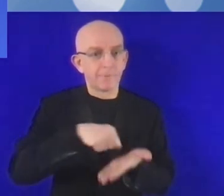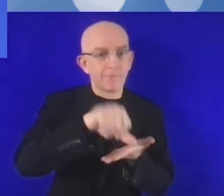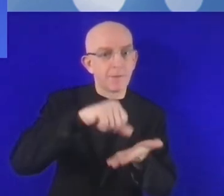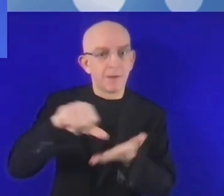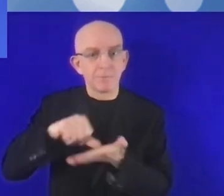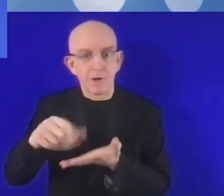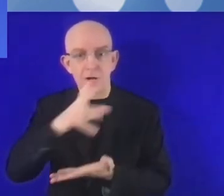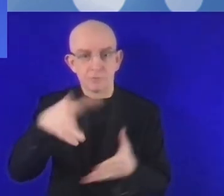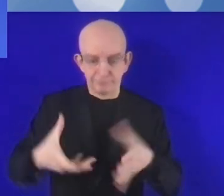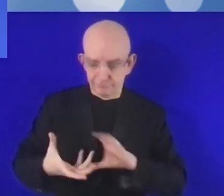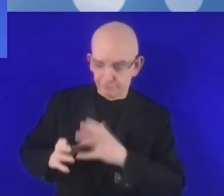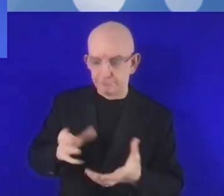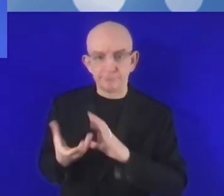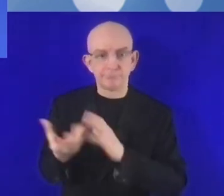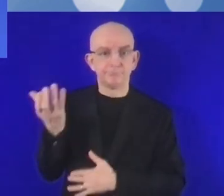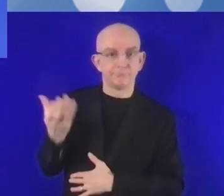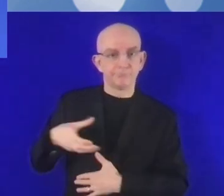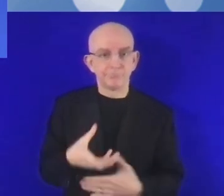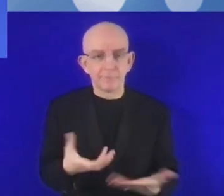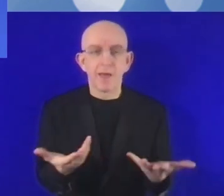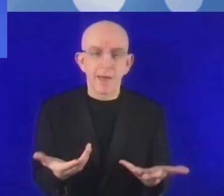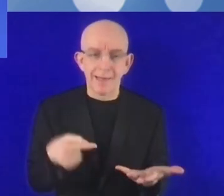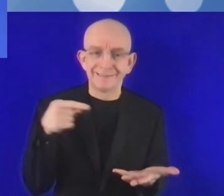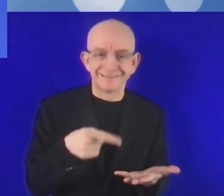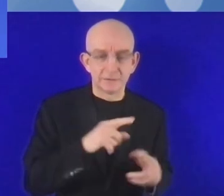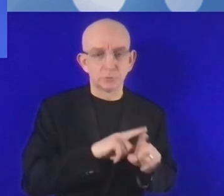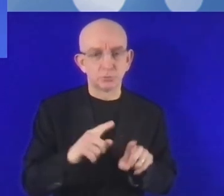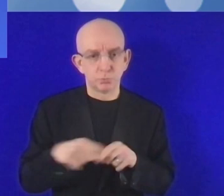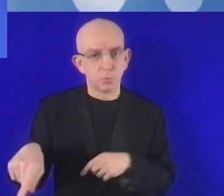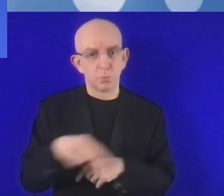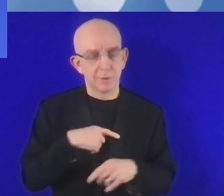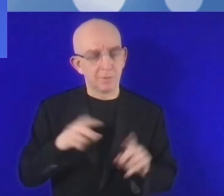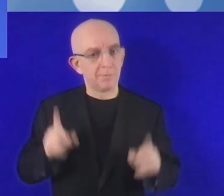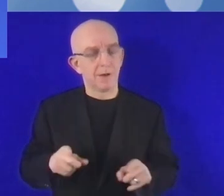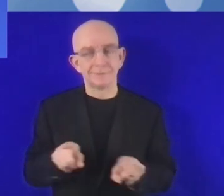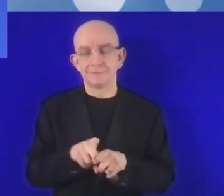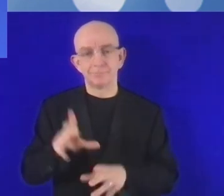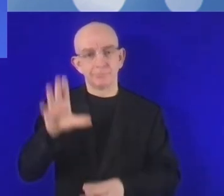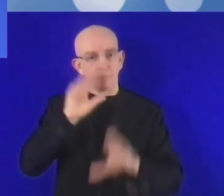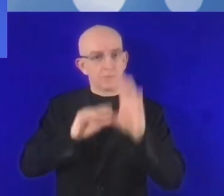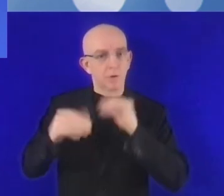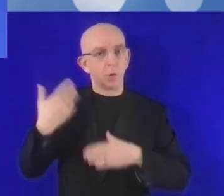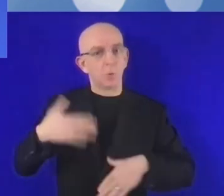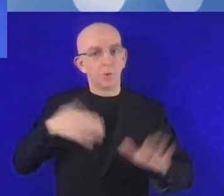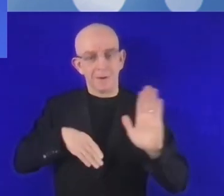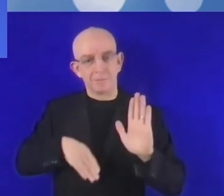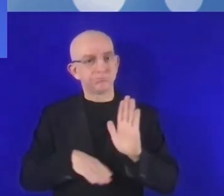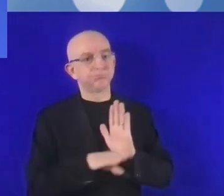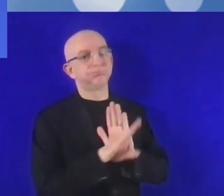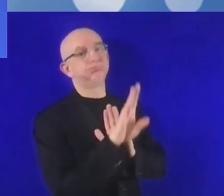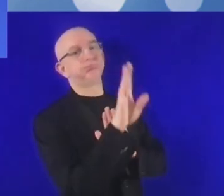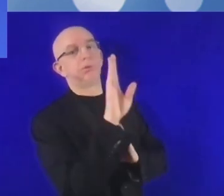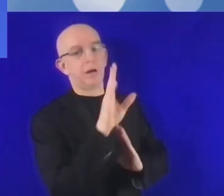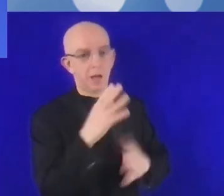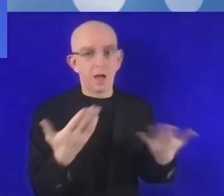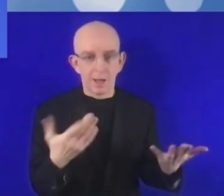we've tapped into the potential of those past years. The third area that was discussed